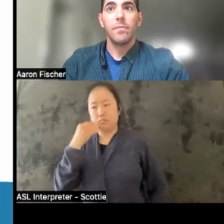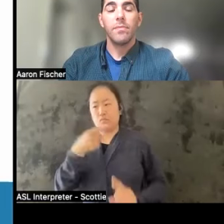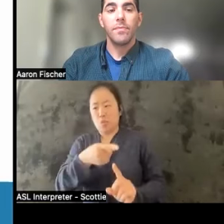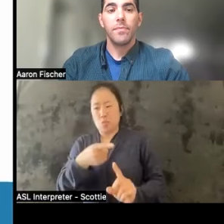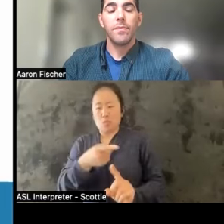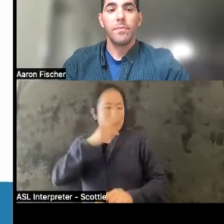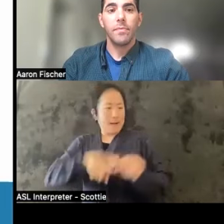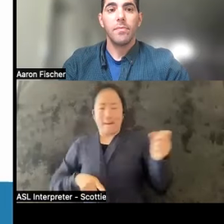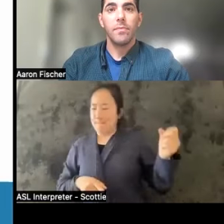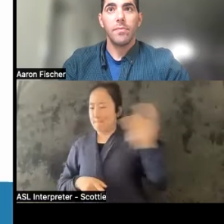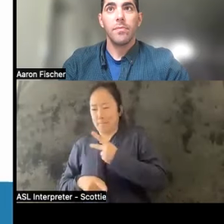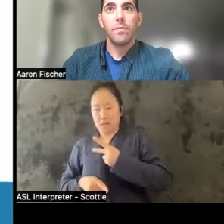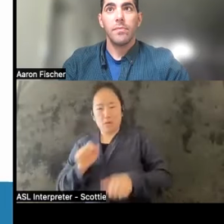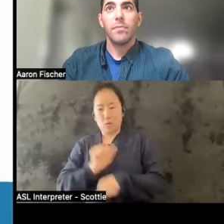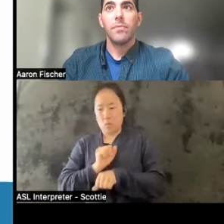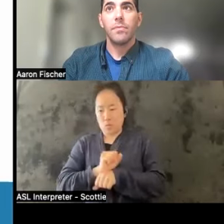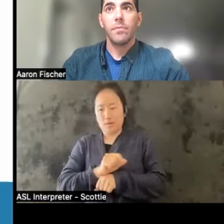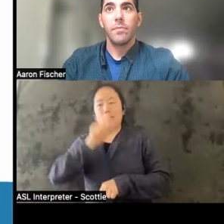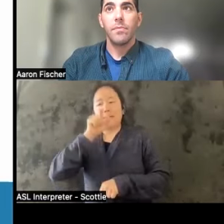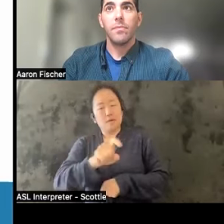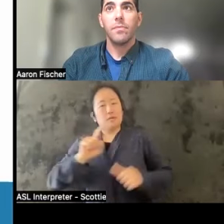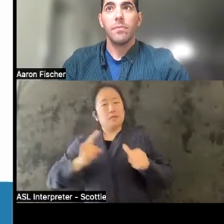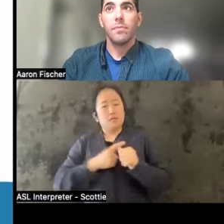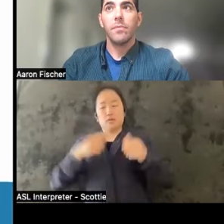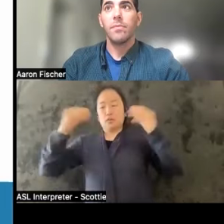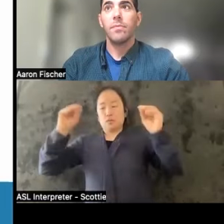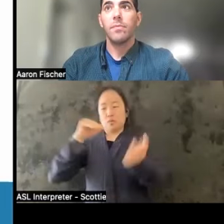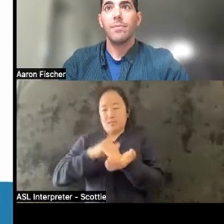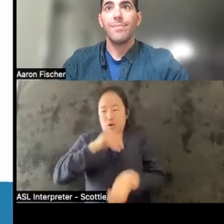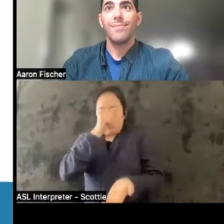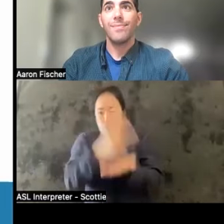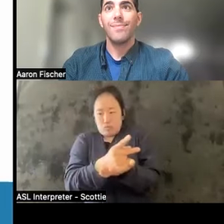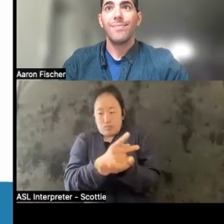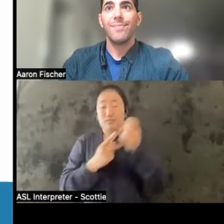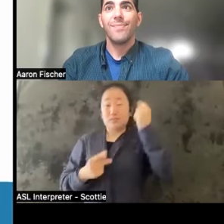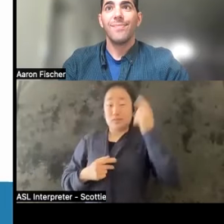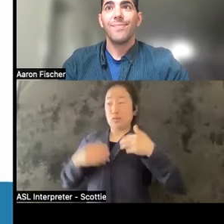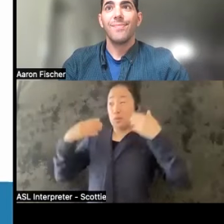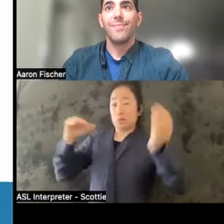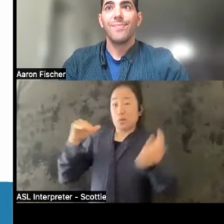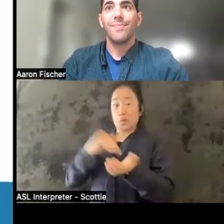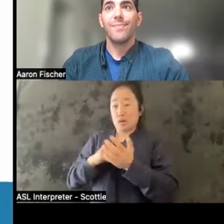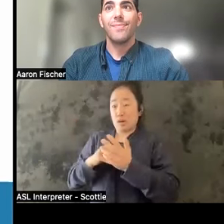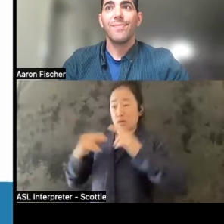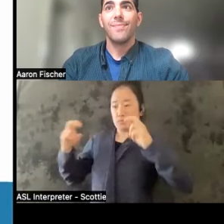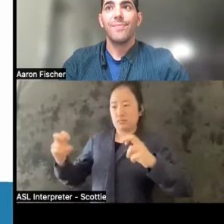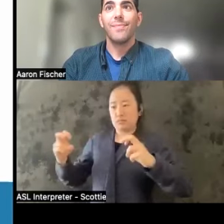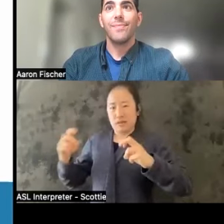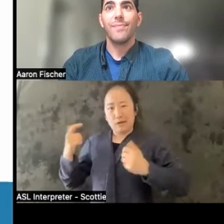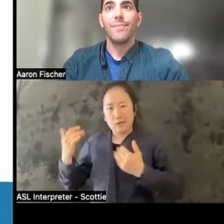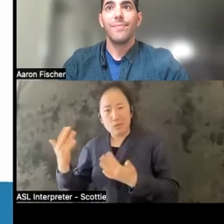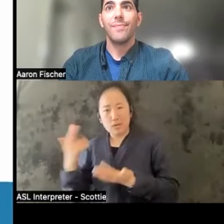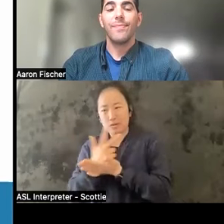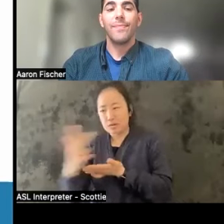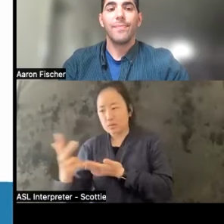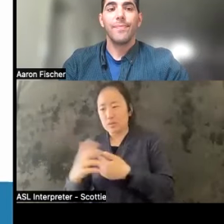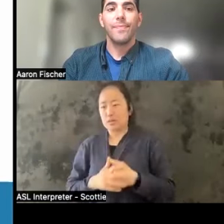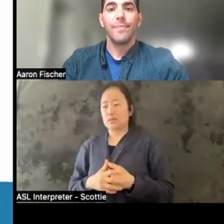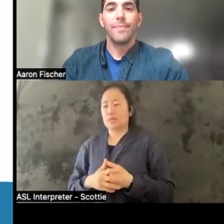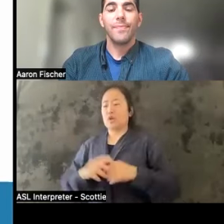next. So the open-ended question for our lawyers on the panel, what are the possible